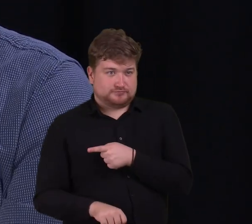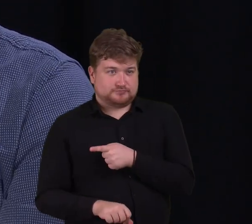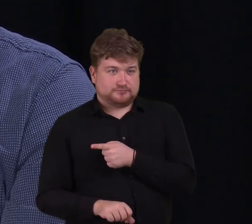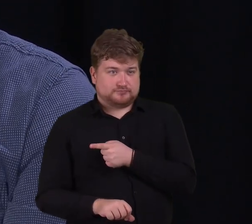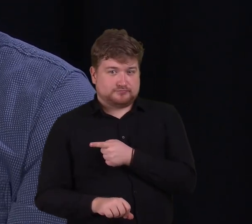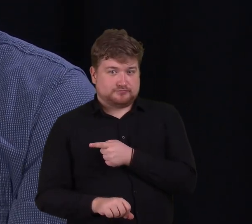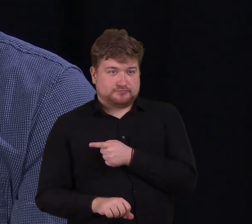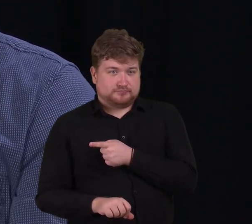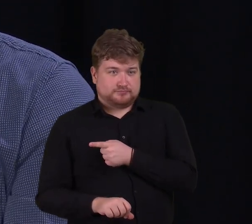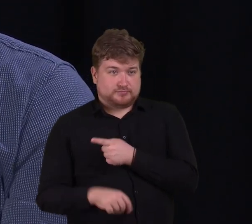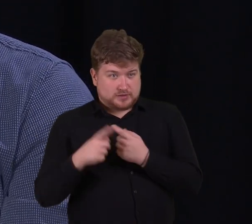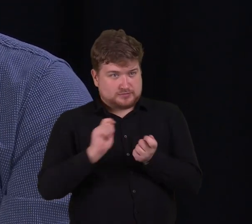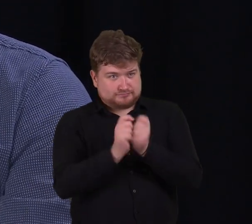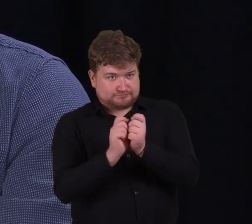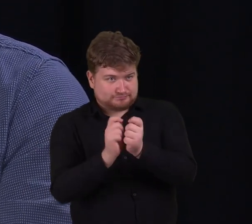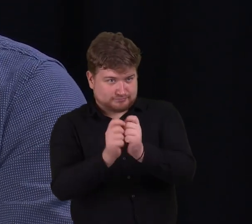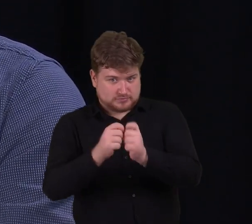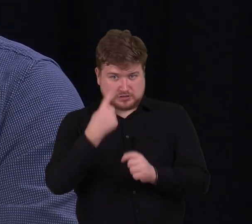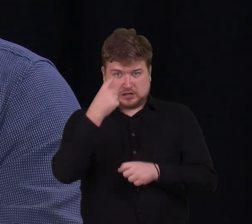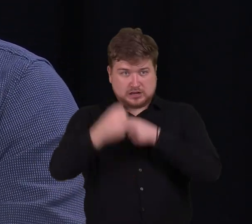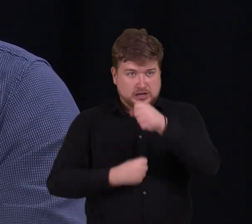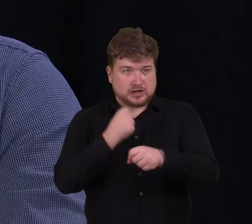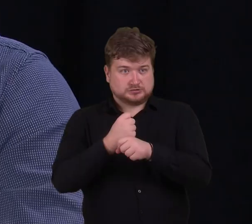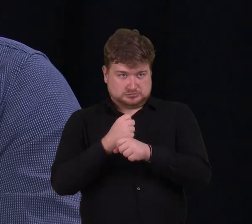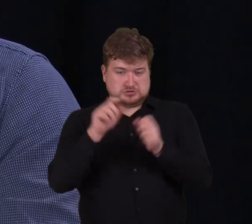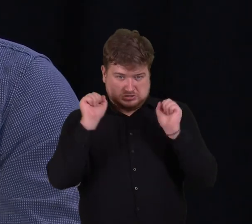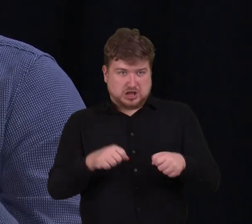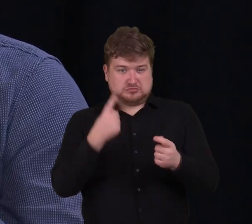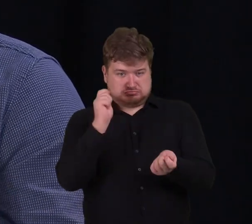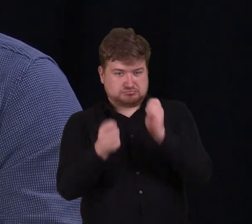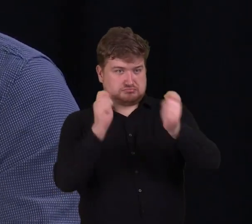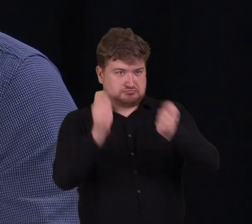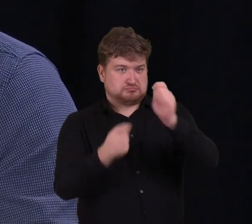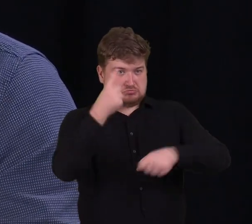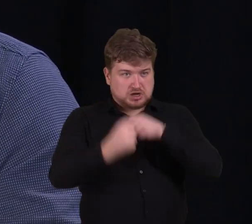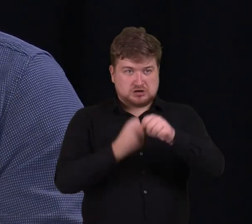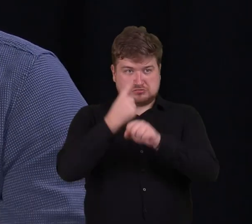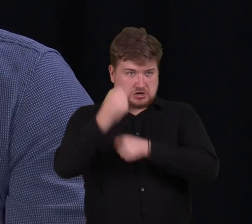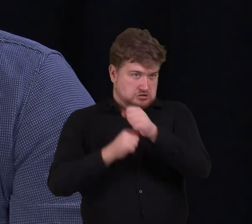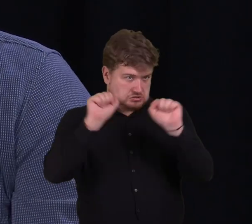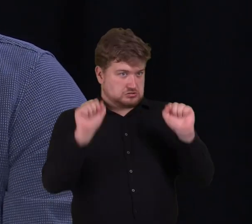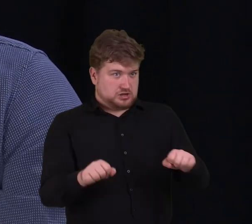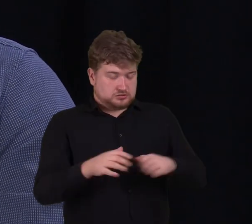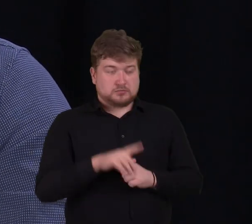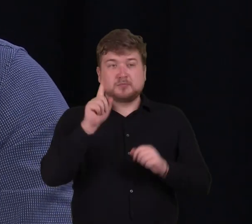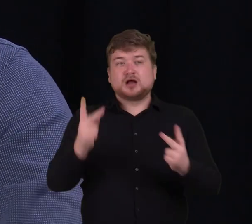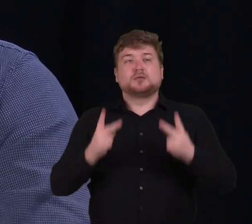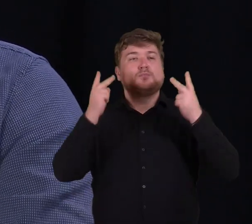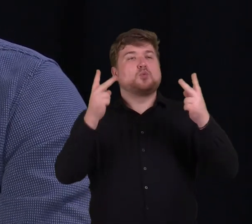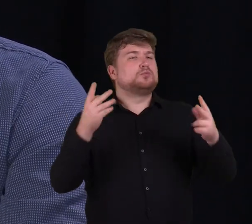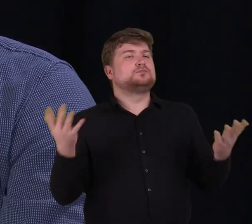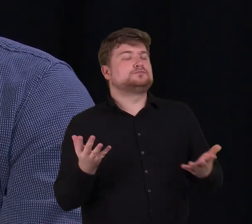Multi-annual, yeah. And the most important thing for rural areas, because I work in rural areas, is that we